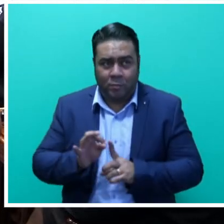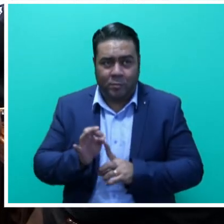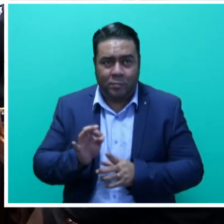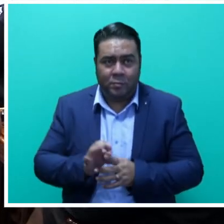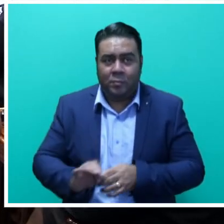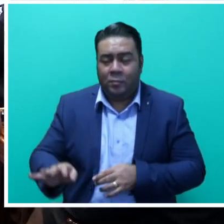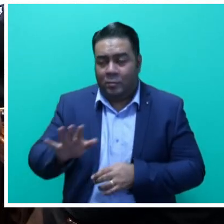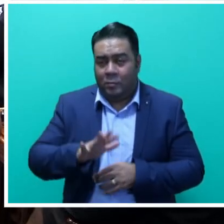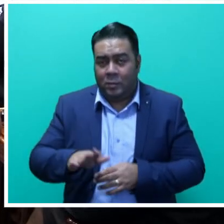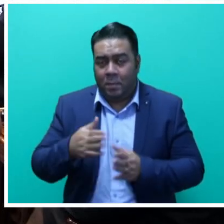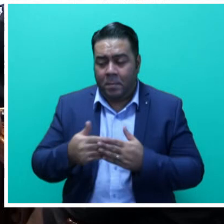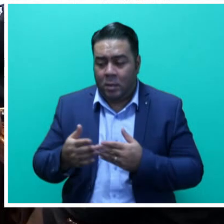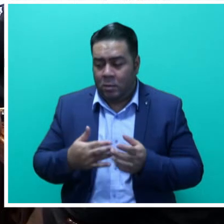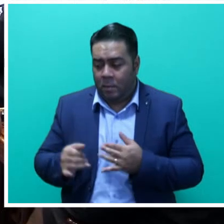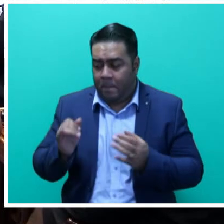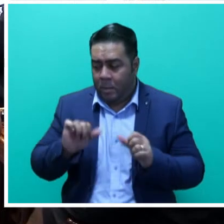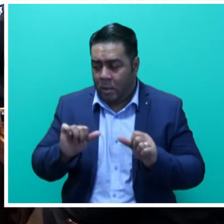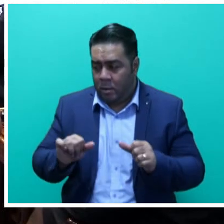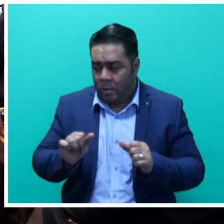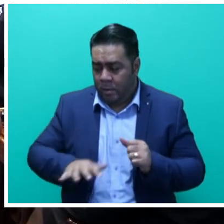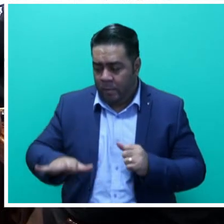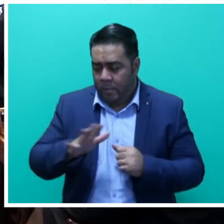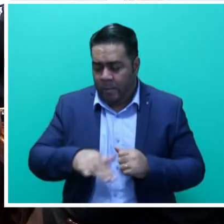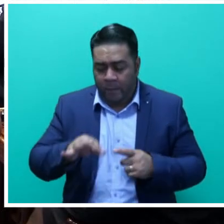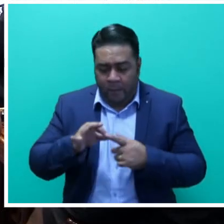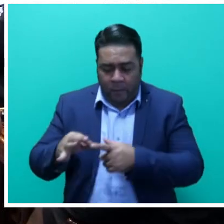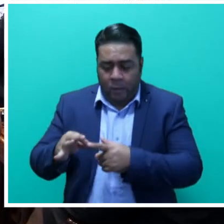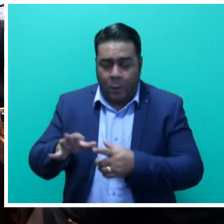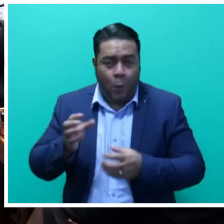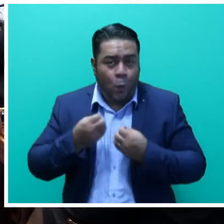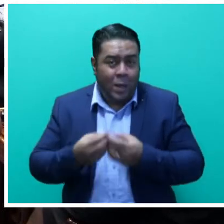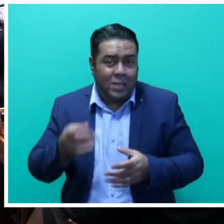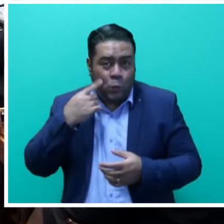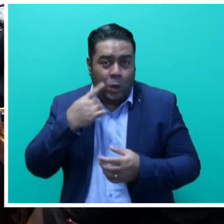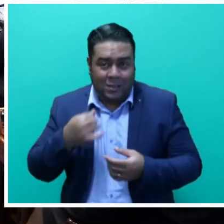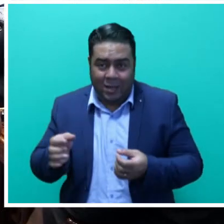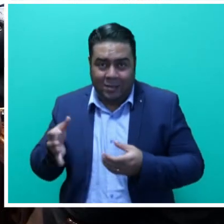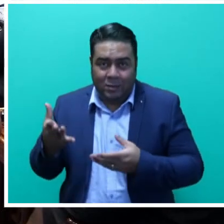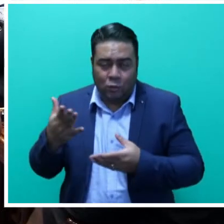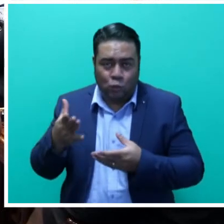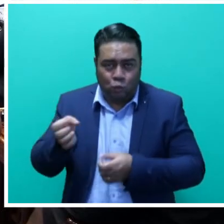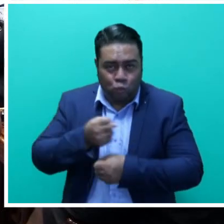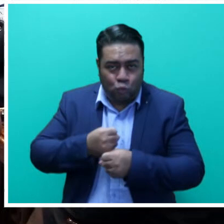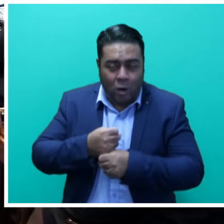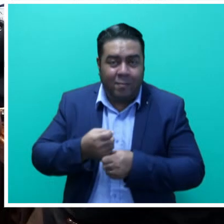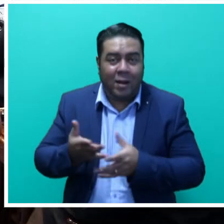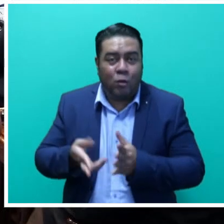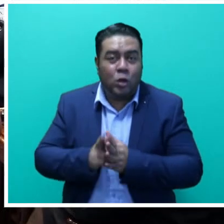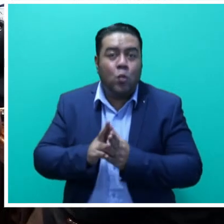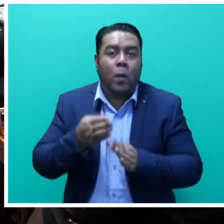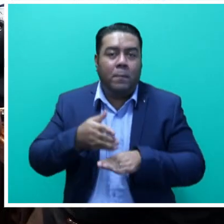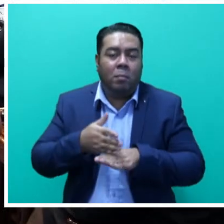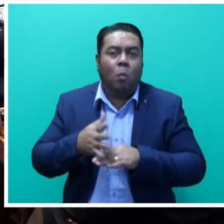locally managed marine protected areas, pilot wastewater treatment plants, and renewable energy